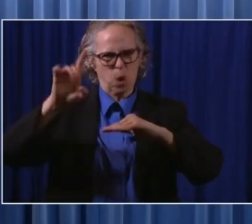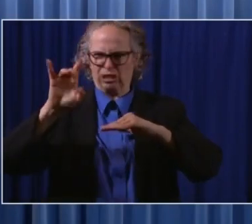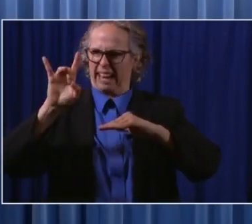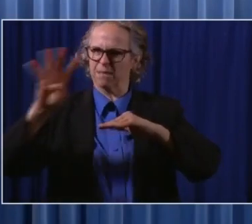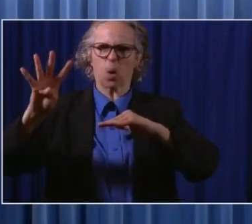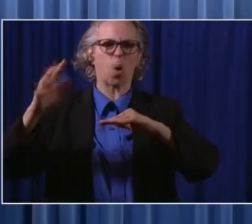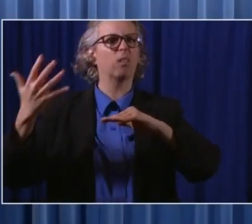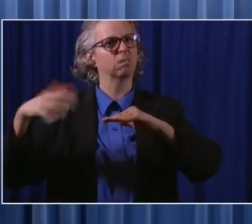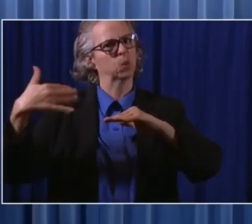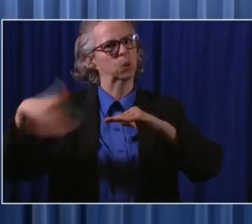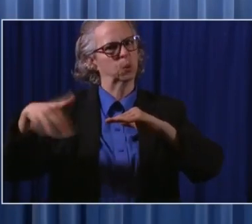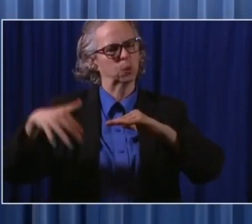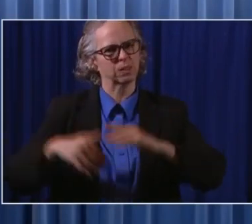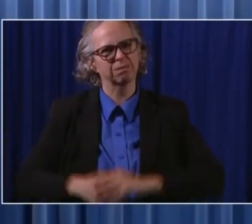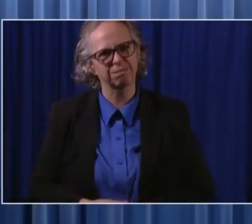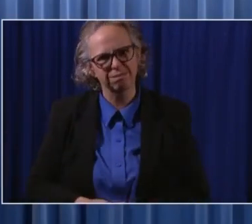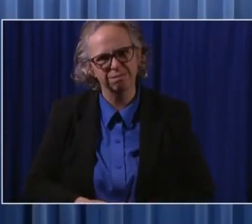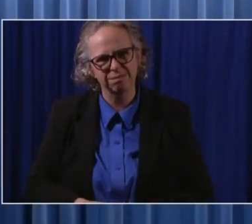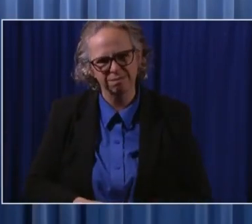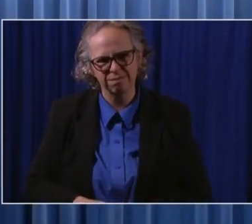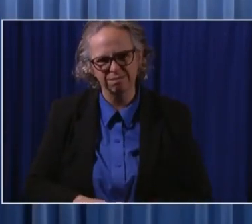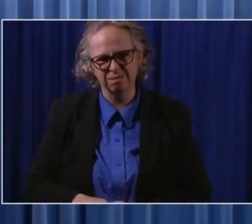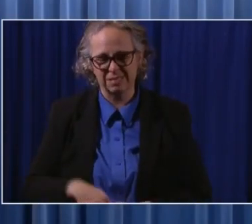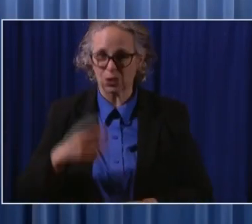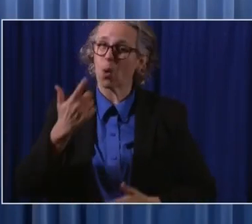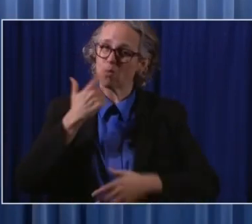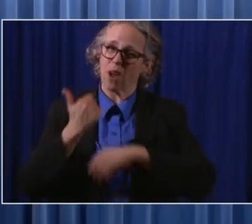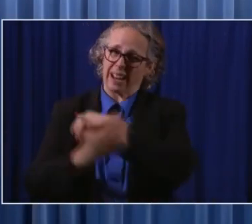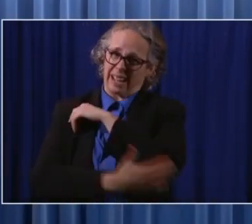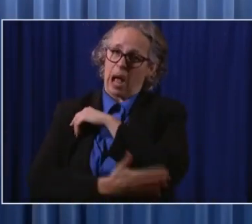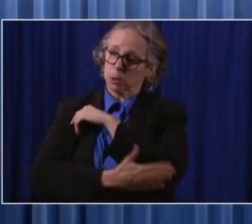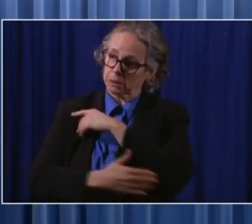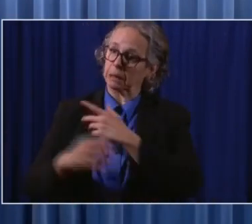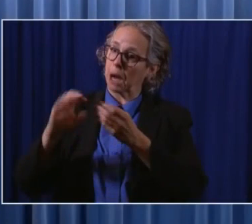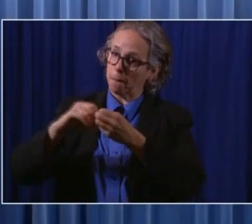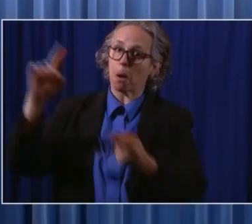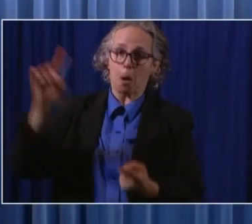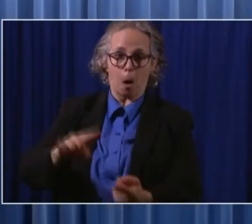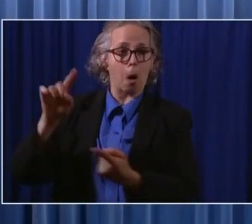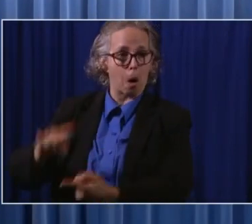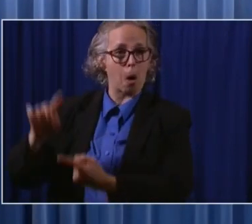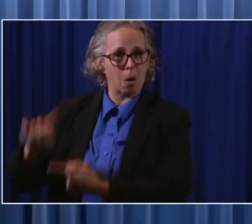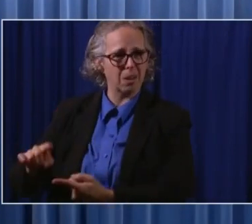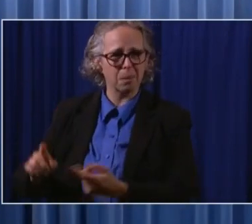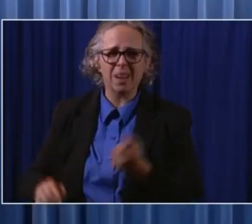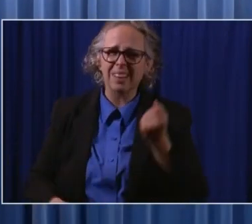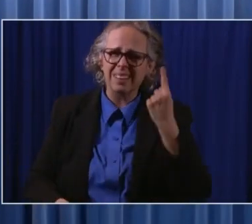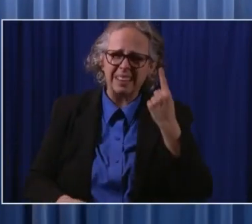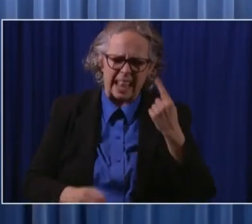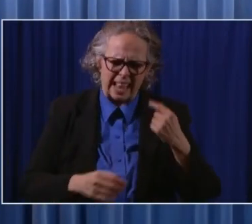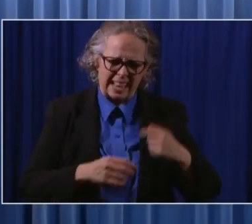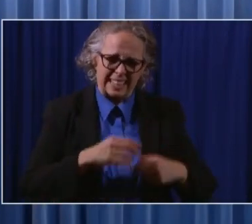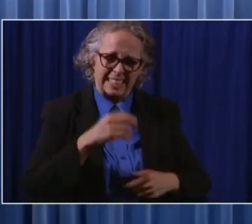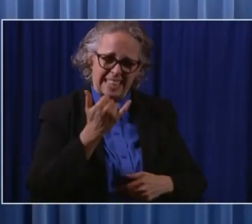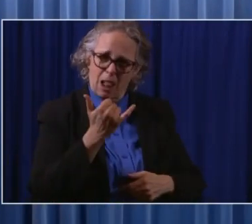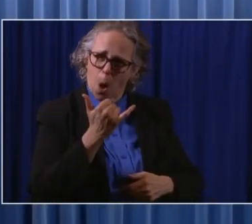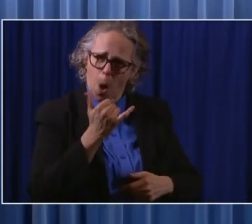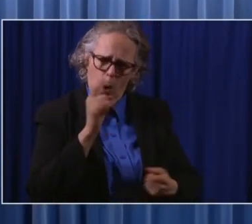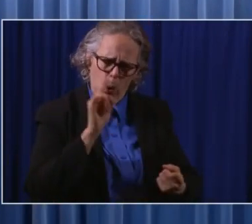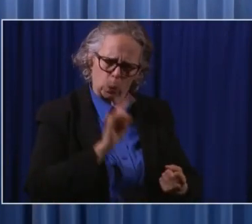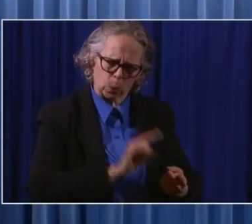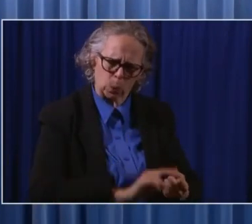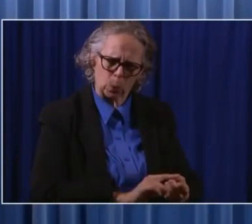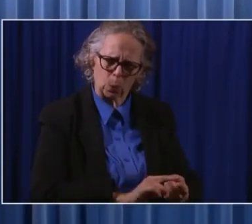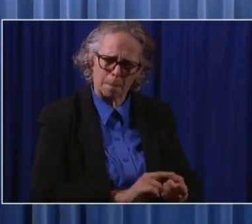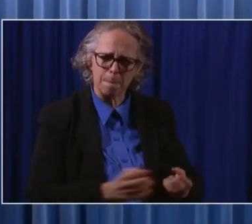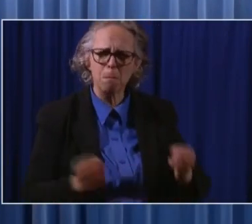week we have also, as I said, have our fewest number of yellow counties. When the system was launched, 54 of our 88